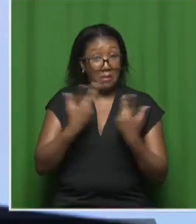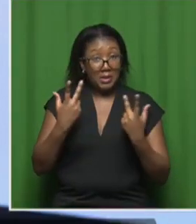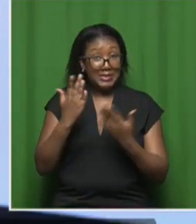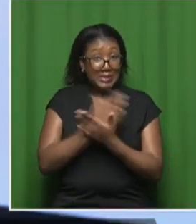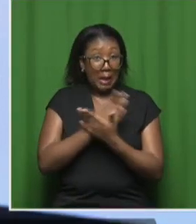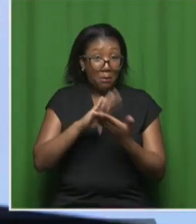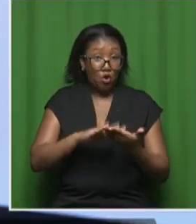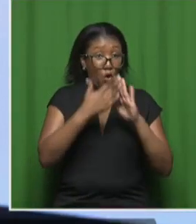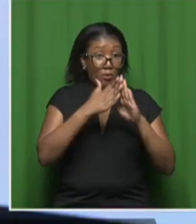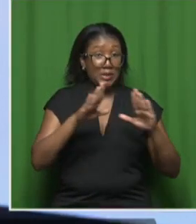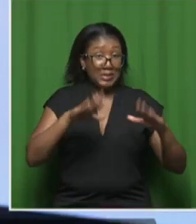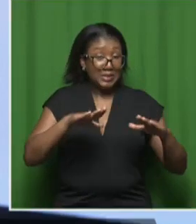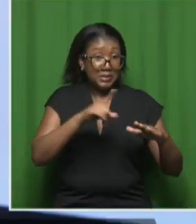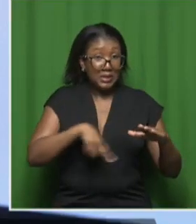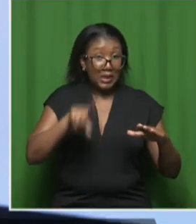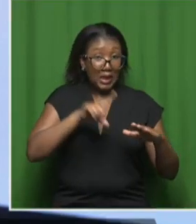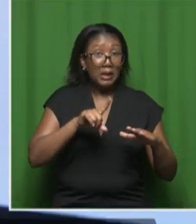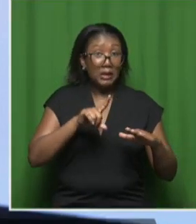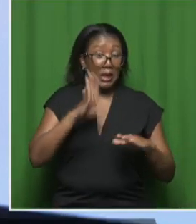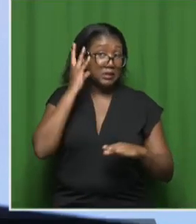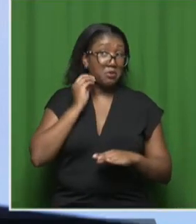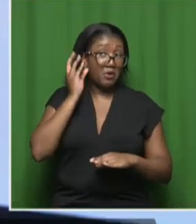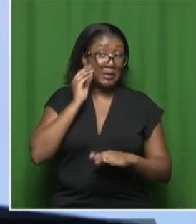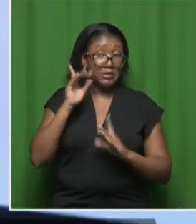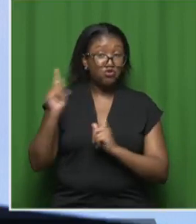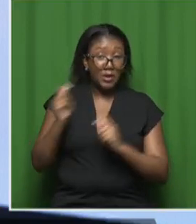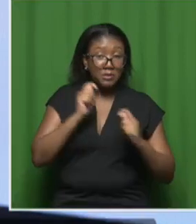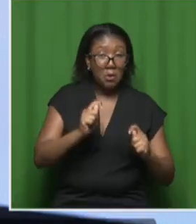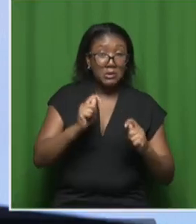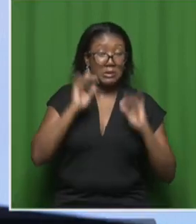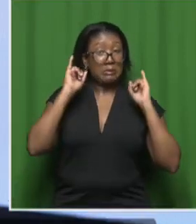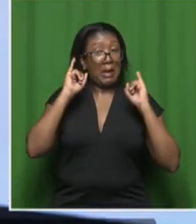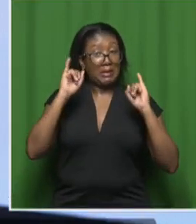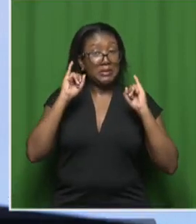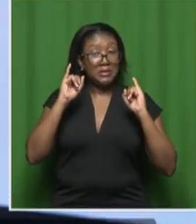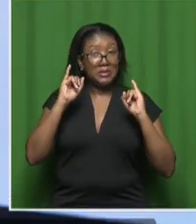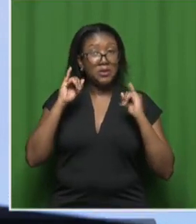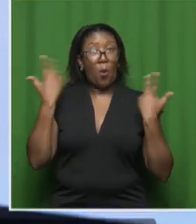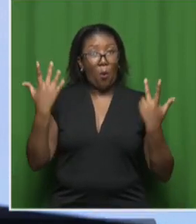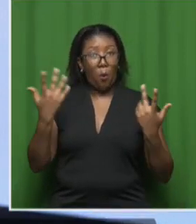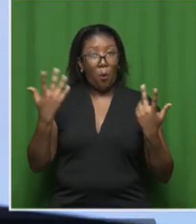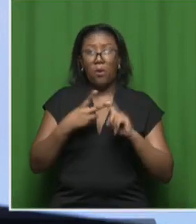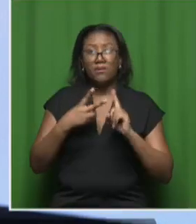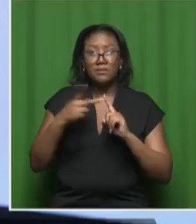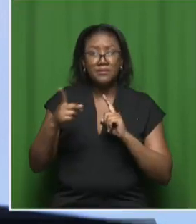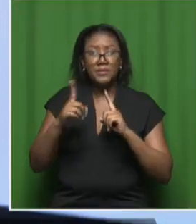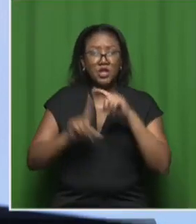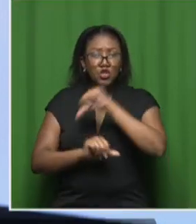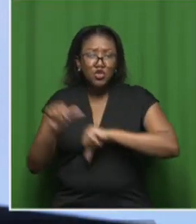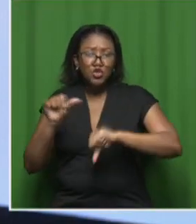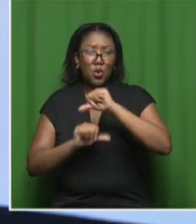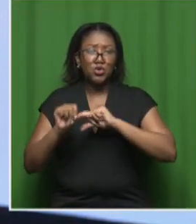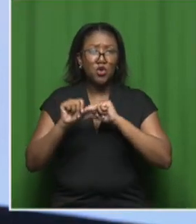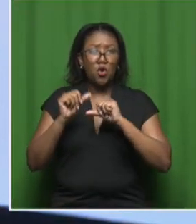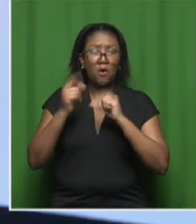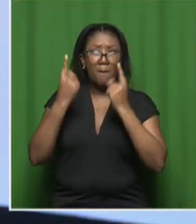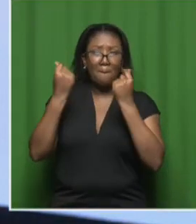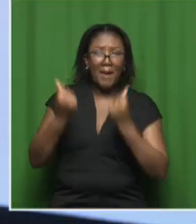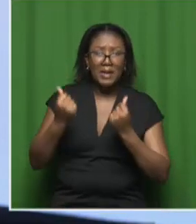significant barriers to accessing reliable scholar transport? And put simply, what role does socioeconomic status play in